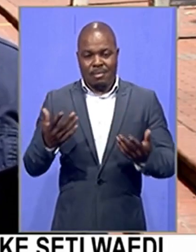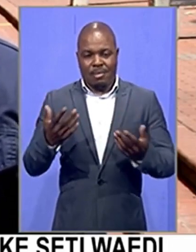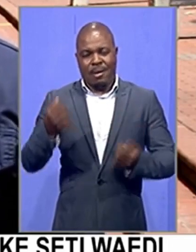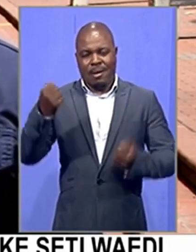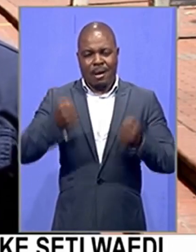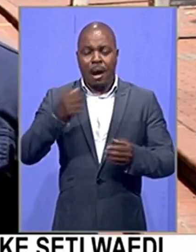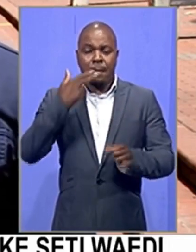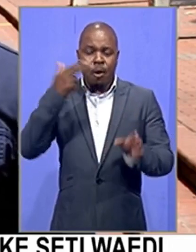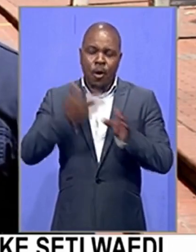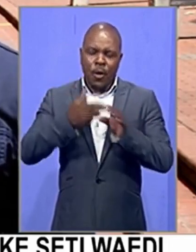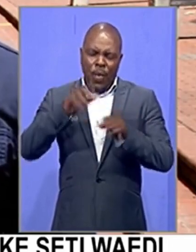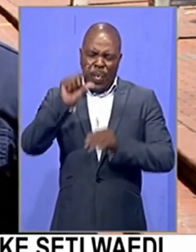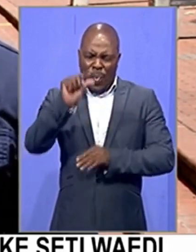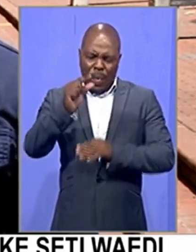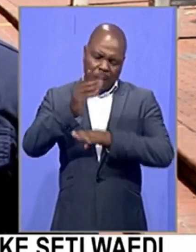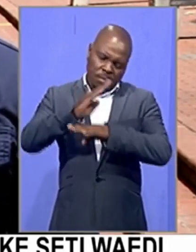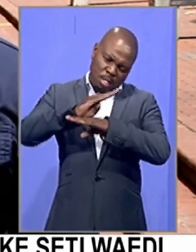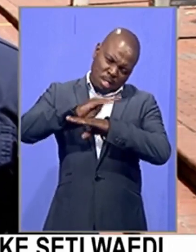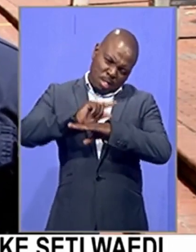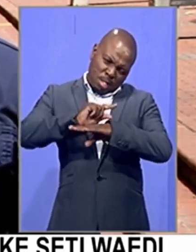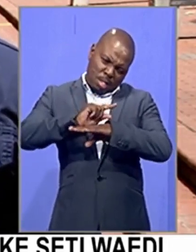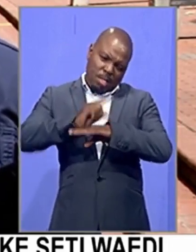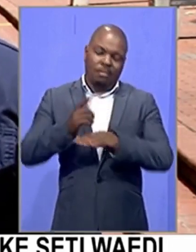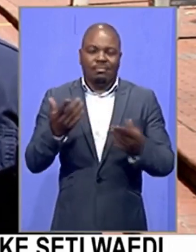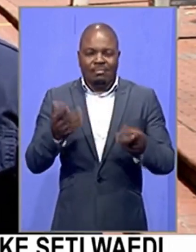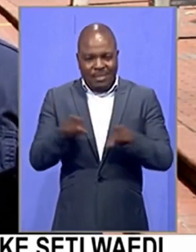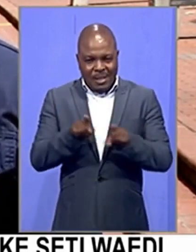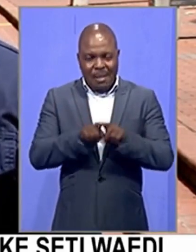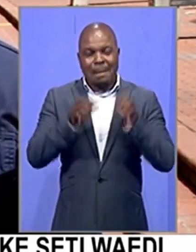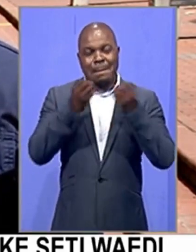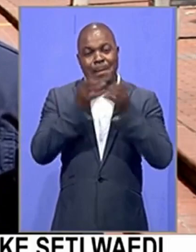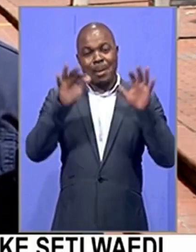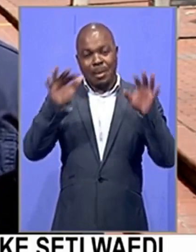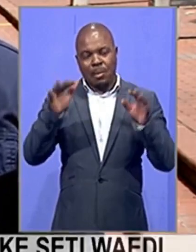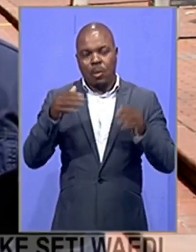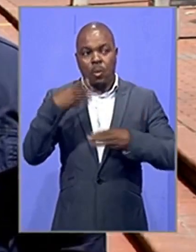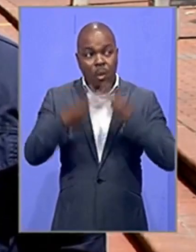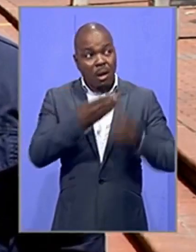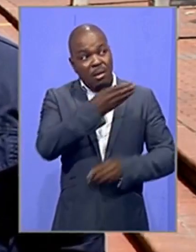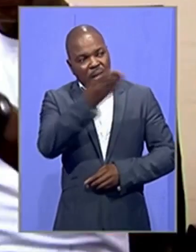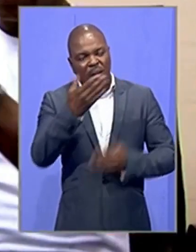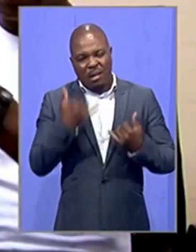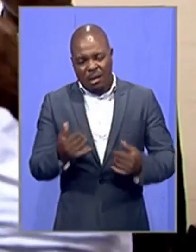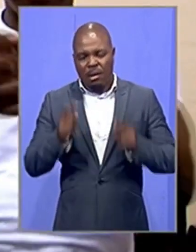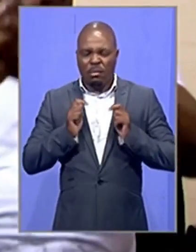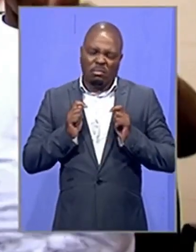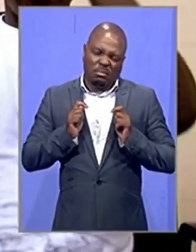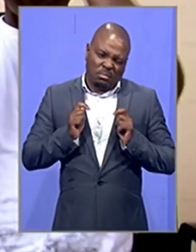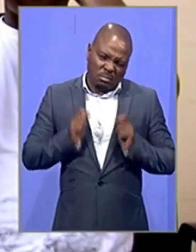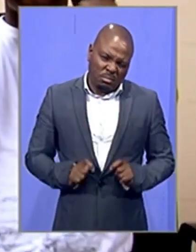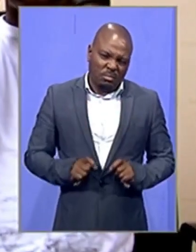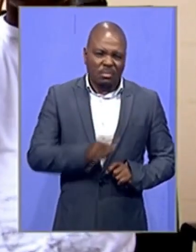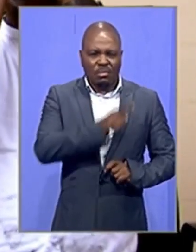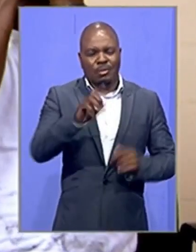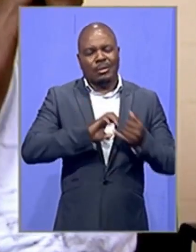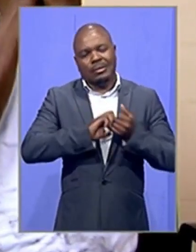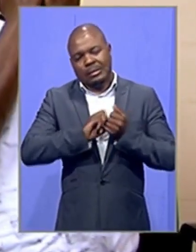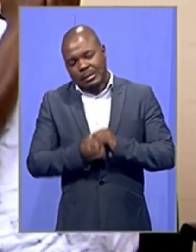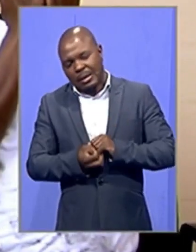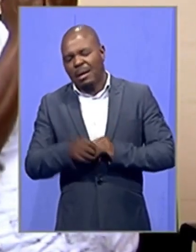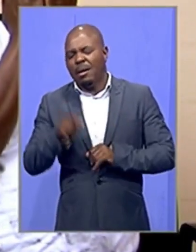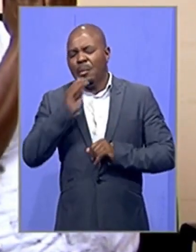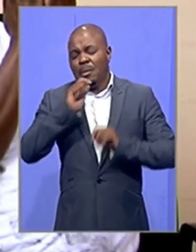you're on reserve because most people that are working are very tired. They're trying as much as they can to actually wake